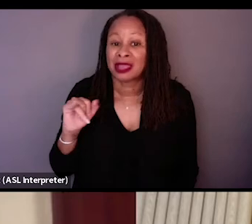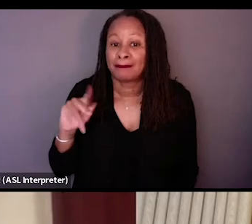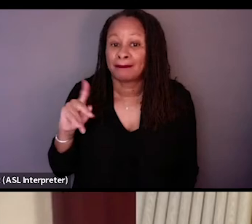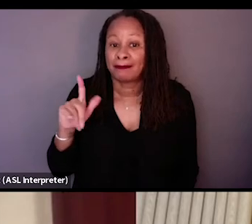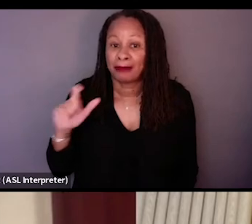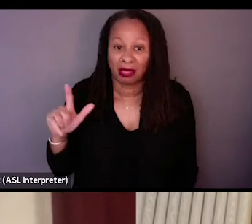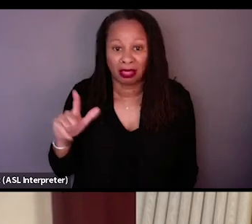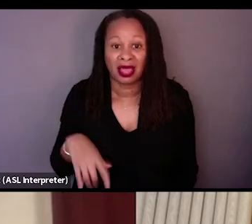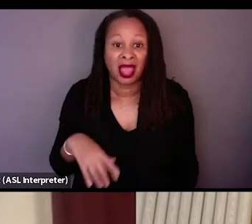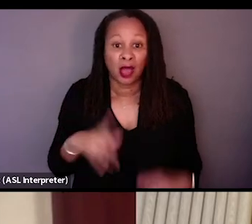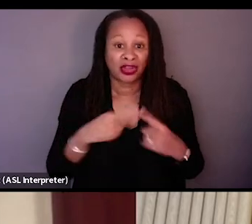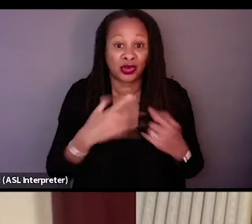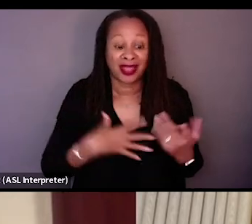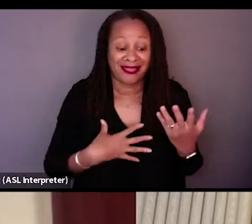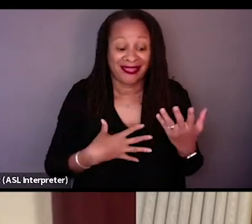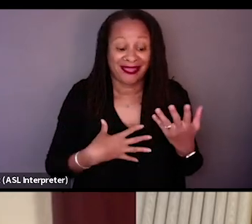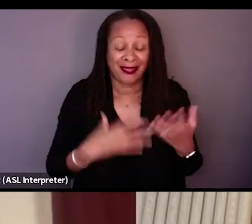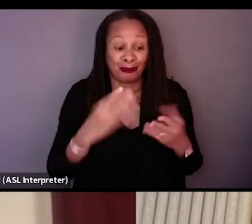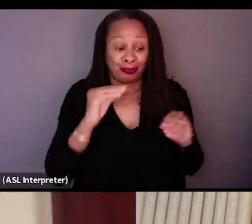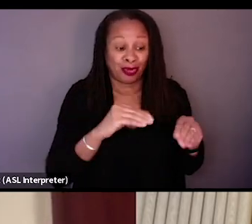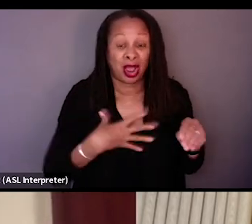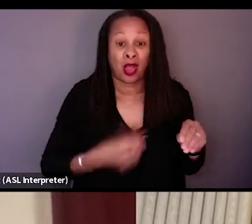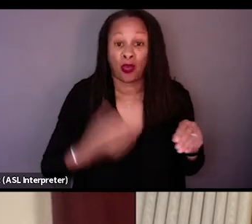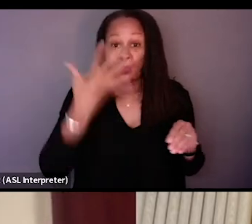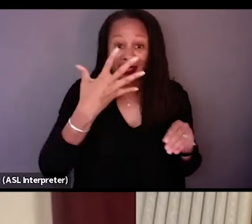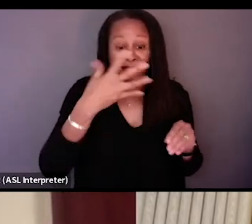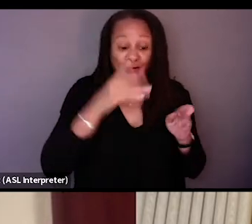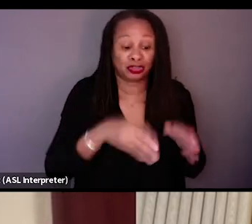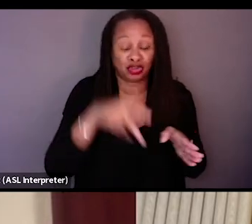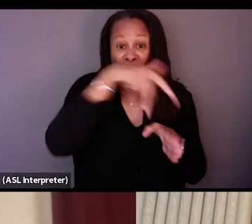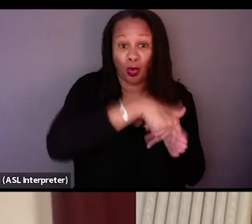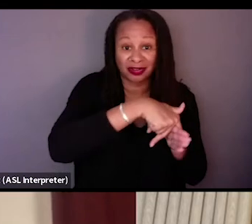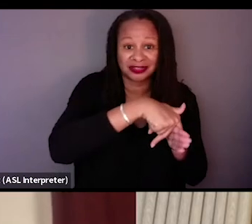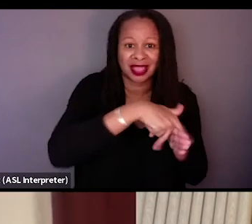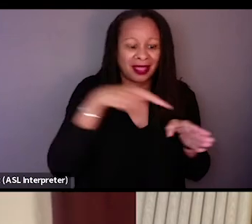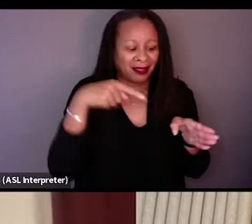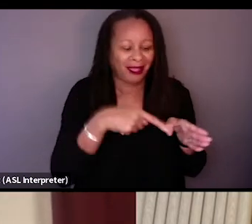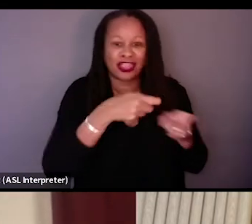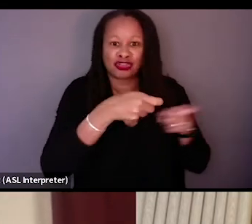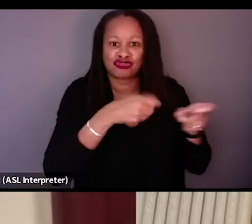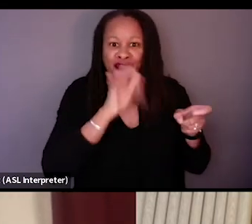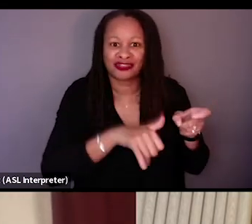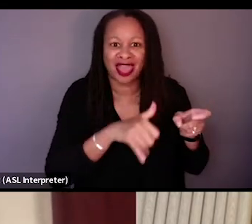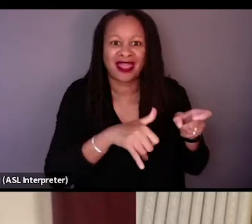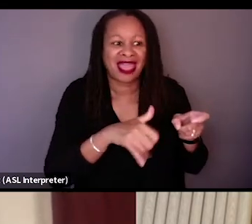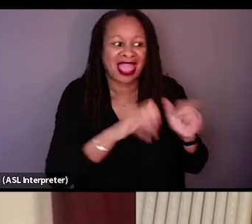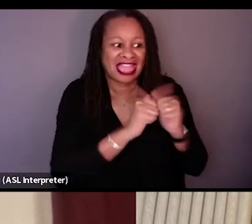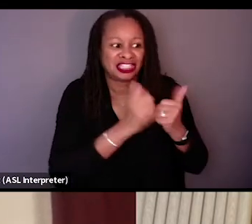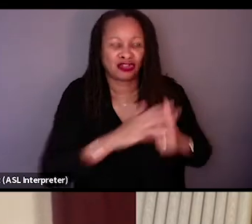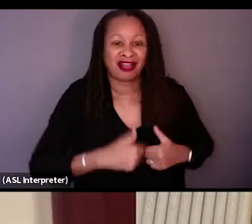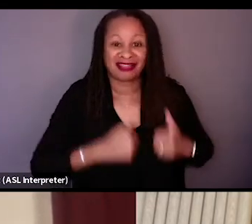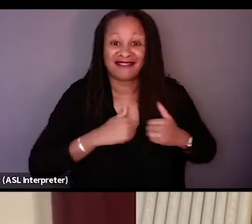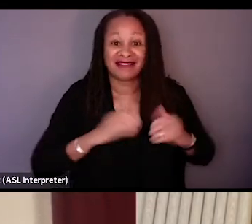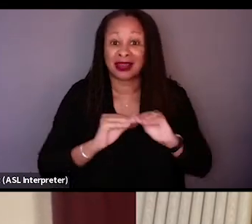As soon as you put a Black person on a horse, well, that Black person has control over its destiny, doesn't he? They have control of, they have agency in their lives. And apparently that could